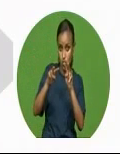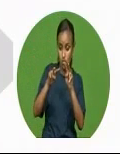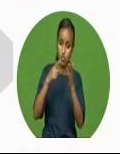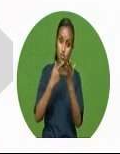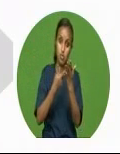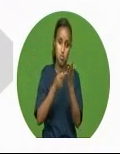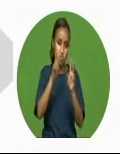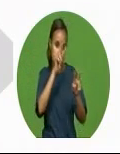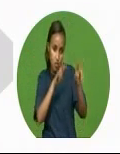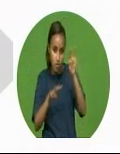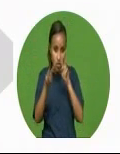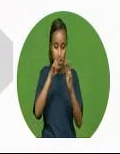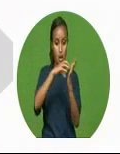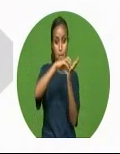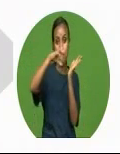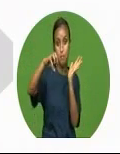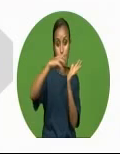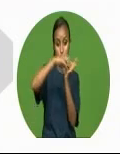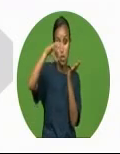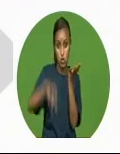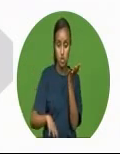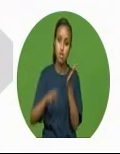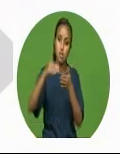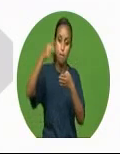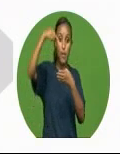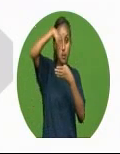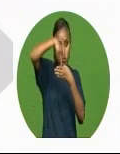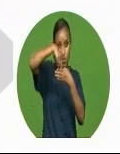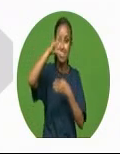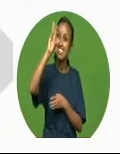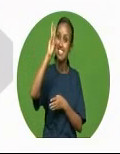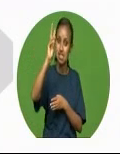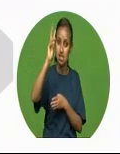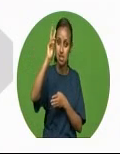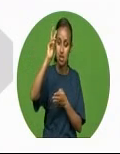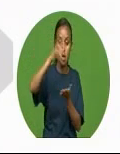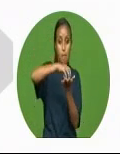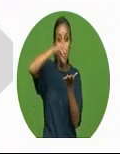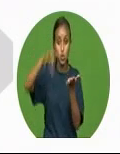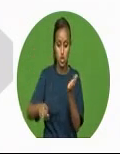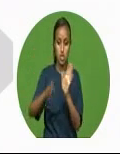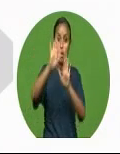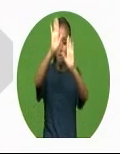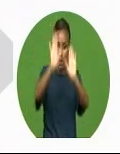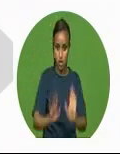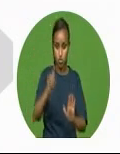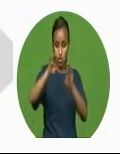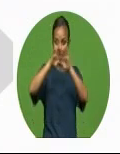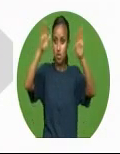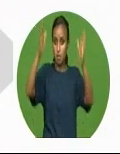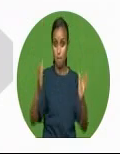the observer are projected perpendicularly to the six projection planes of the glass